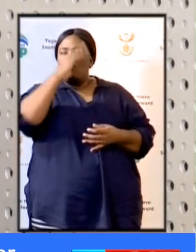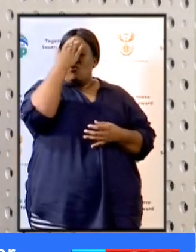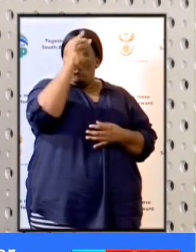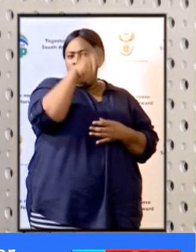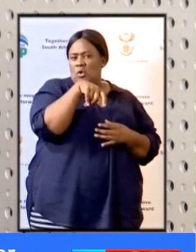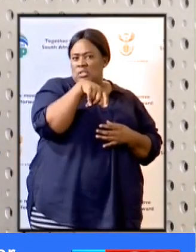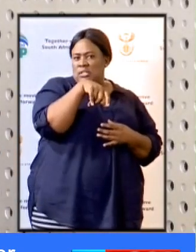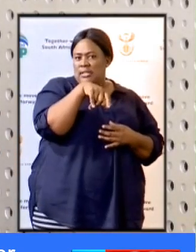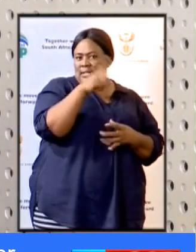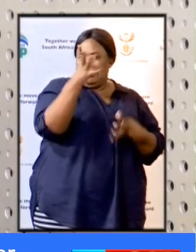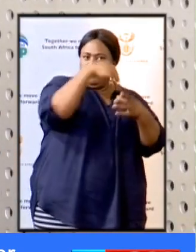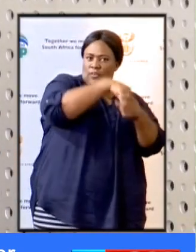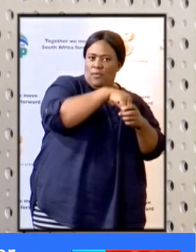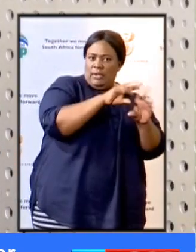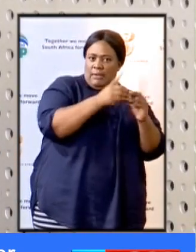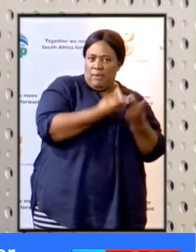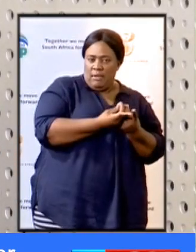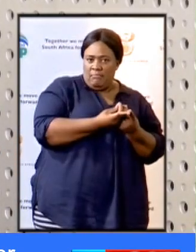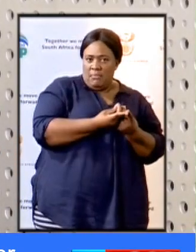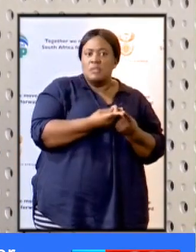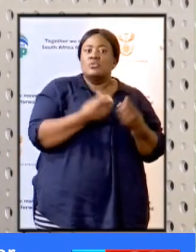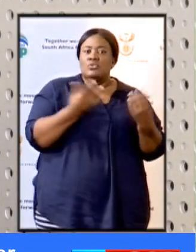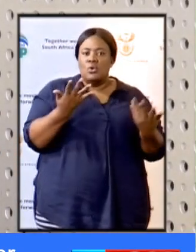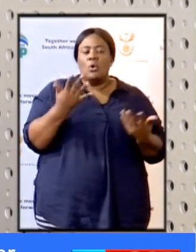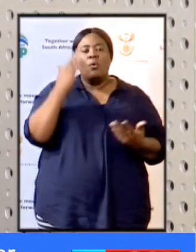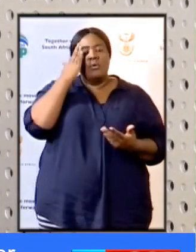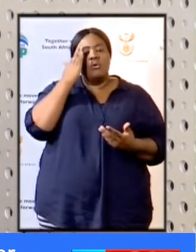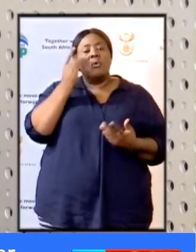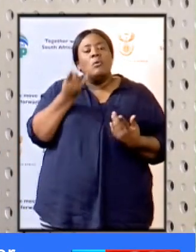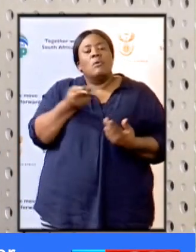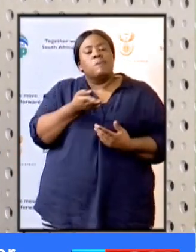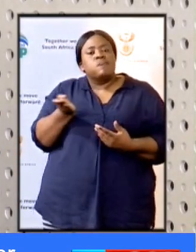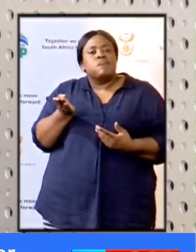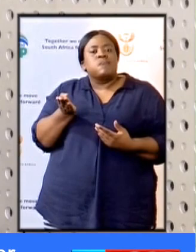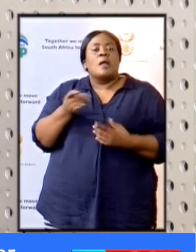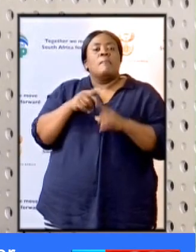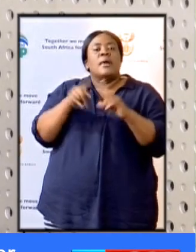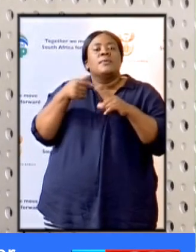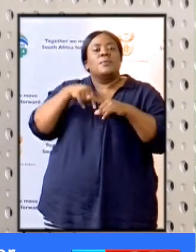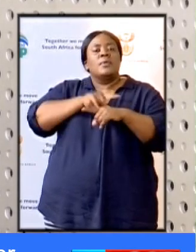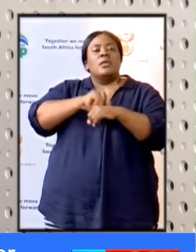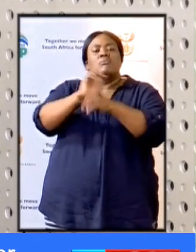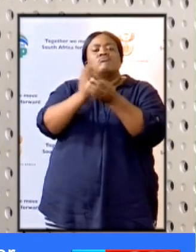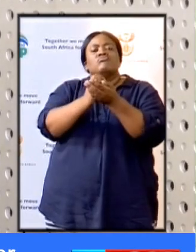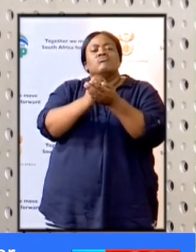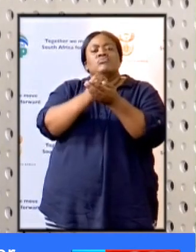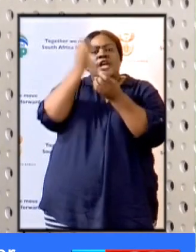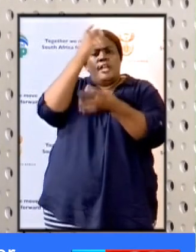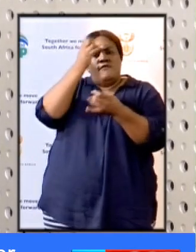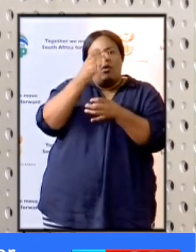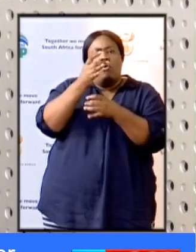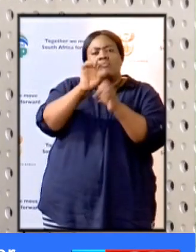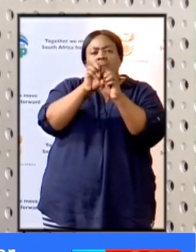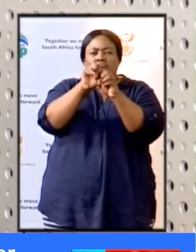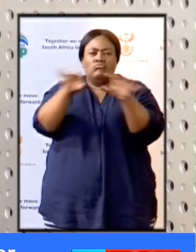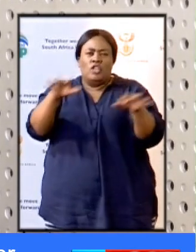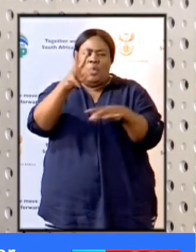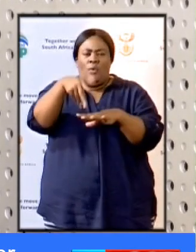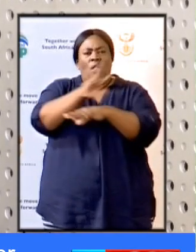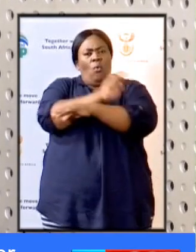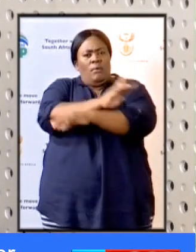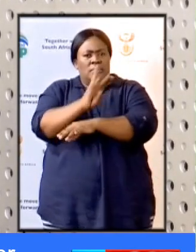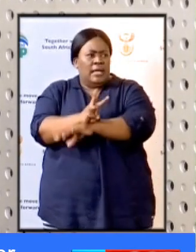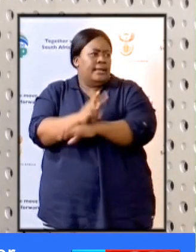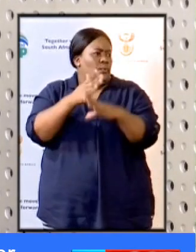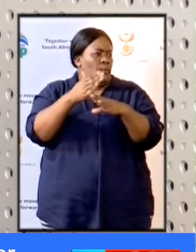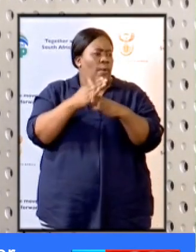website wasicacile ukuthi there is really lots of support that and interest in the sector. We will work with the